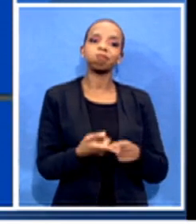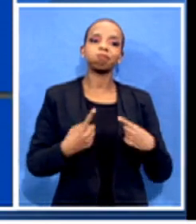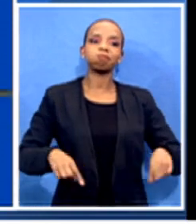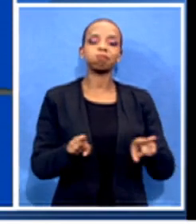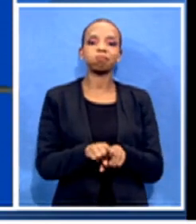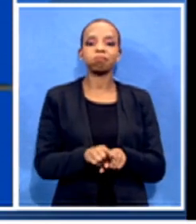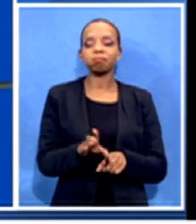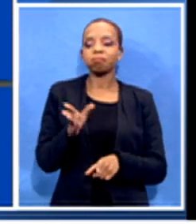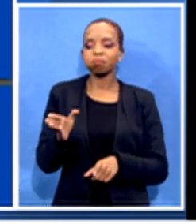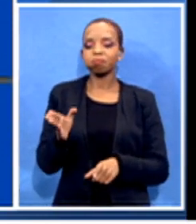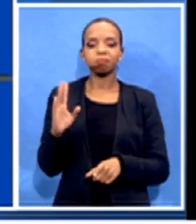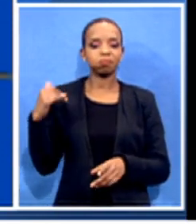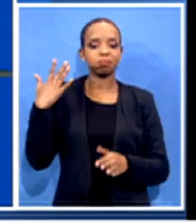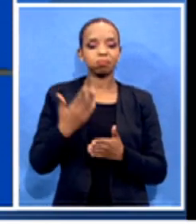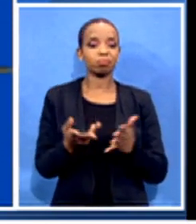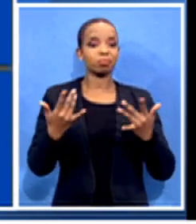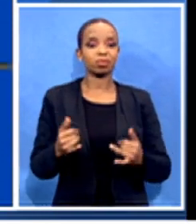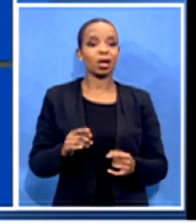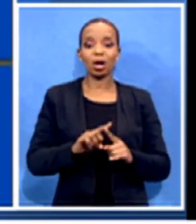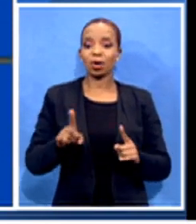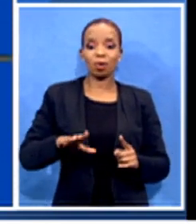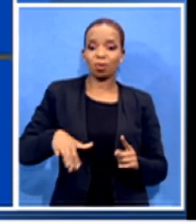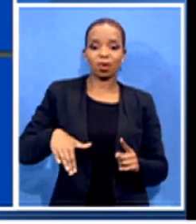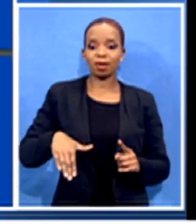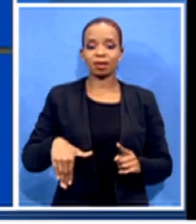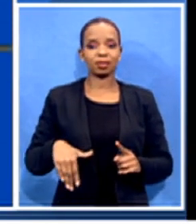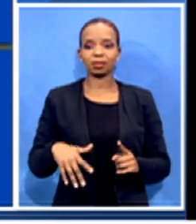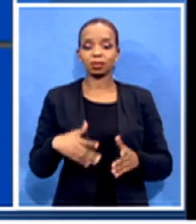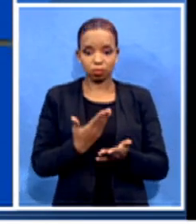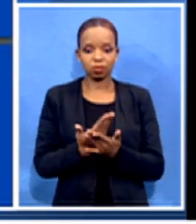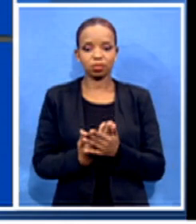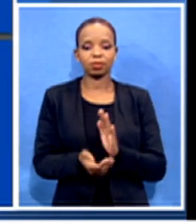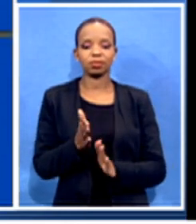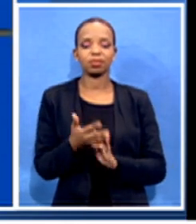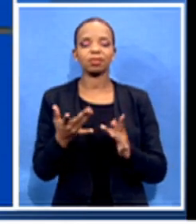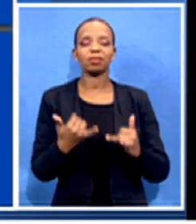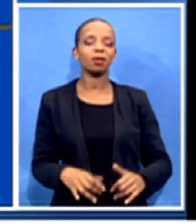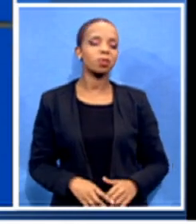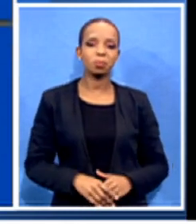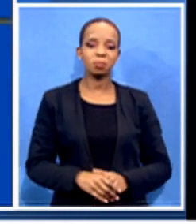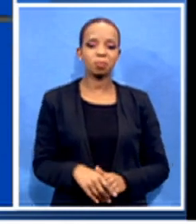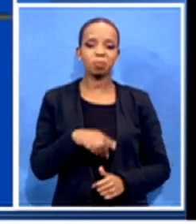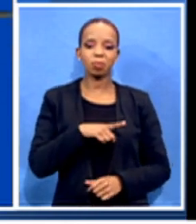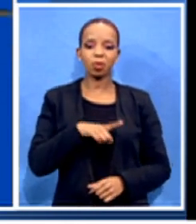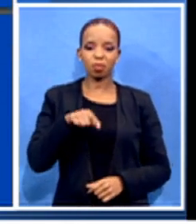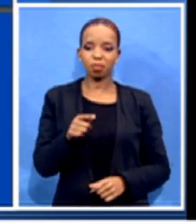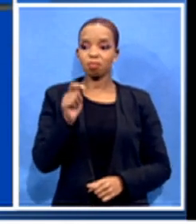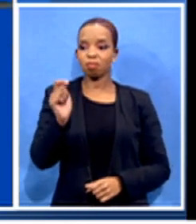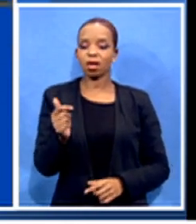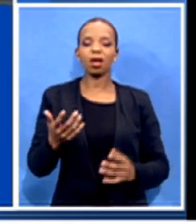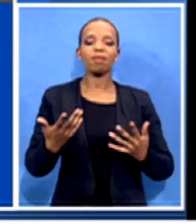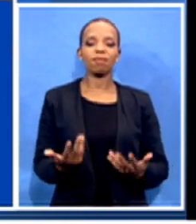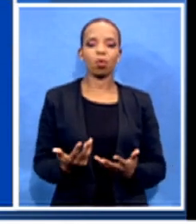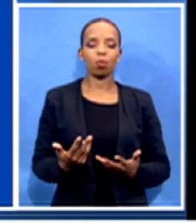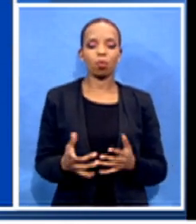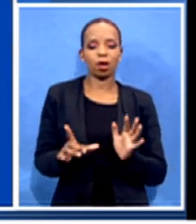garage. It's not yet able to run at this point in time because we still need to pay for the licenses. So I'm appealing either